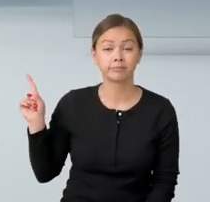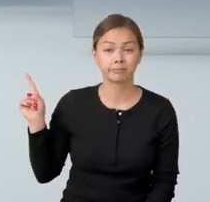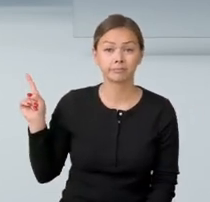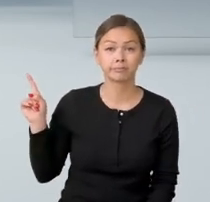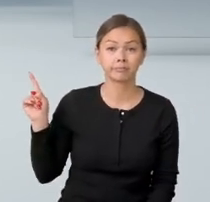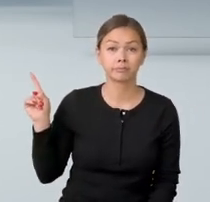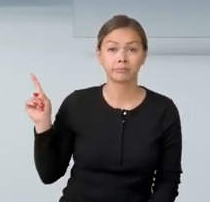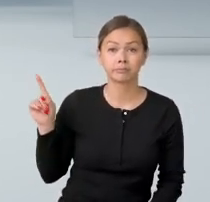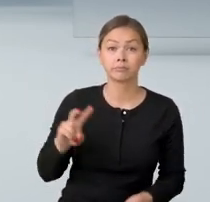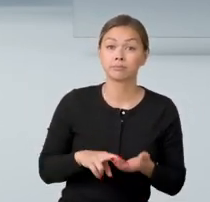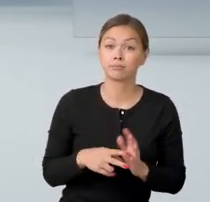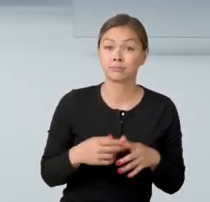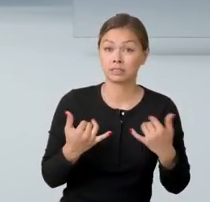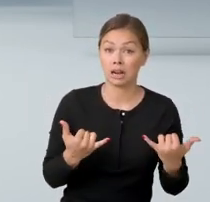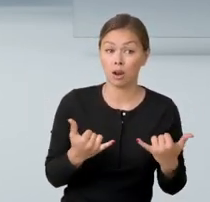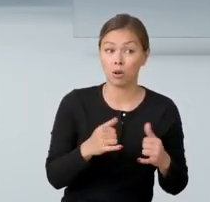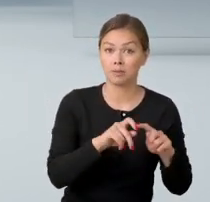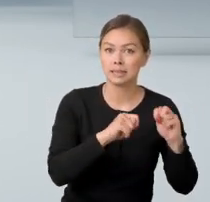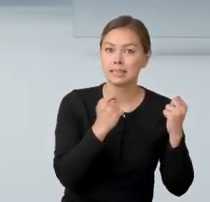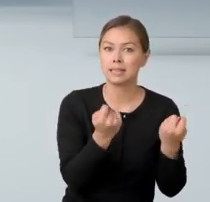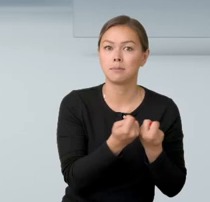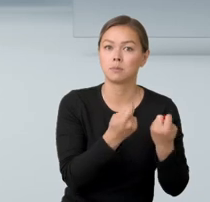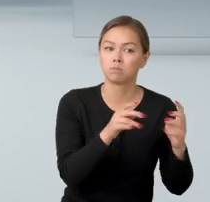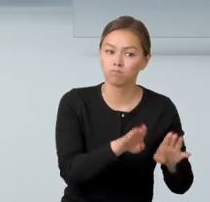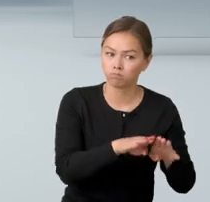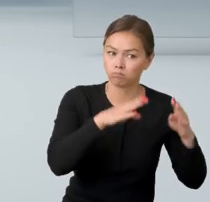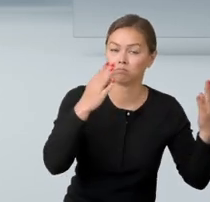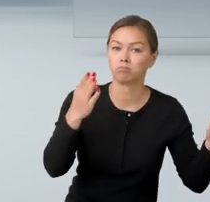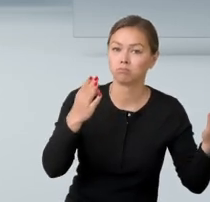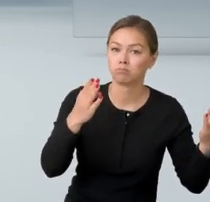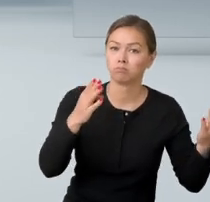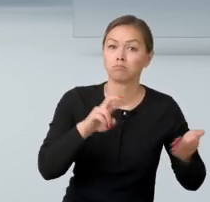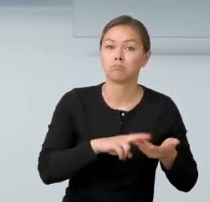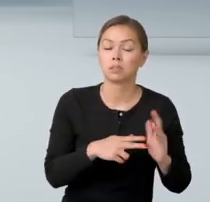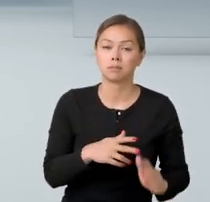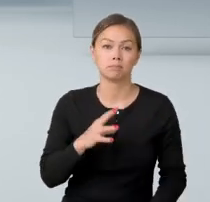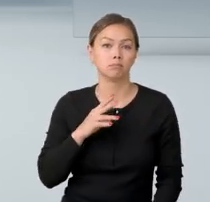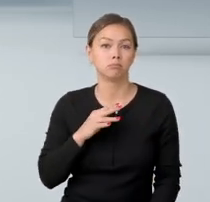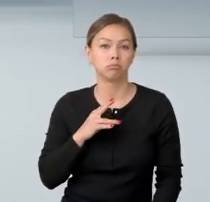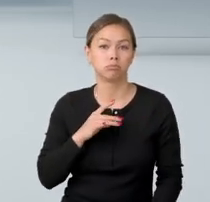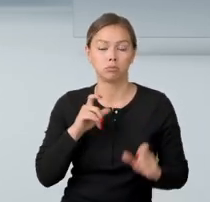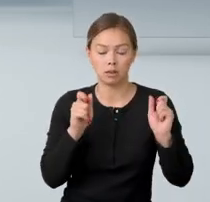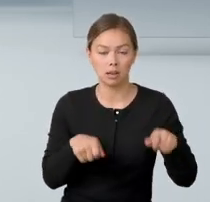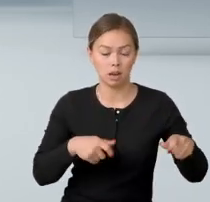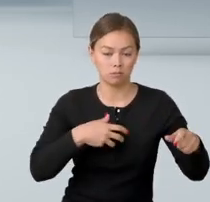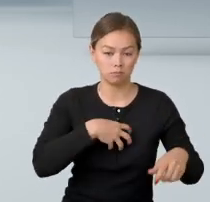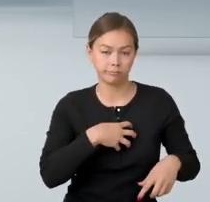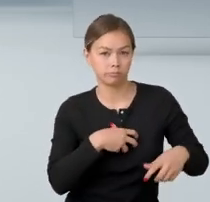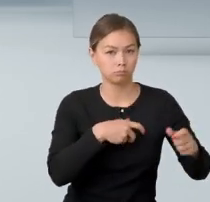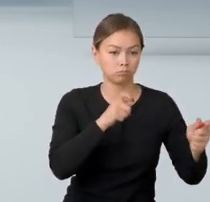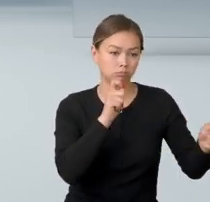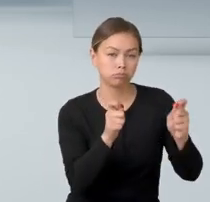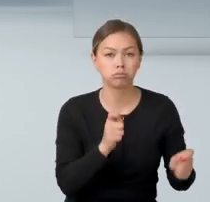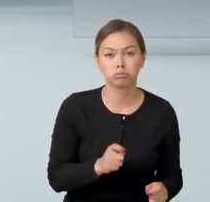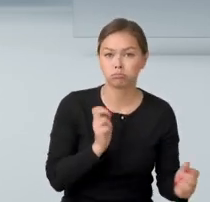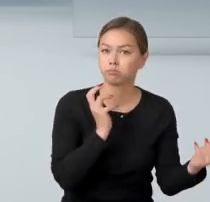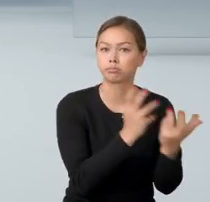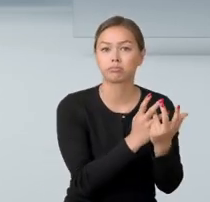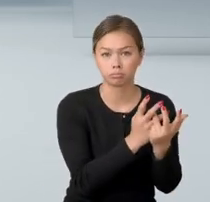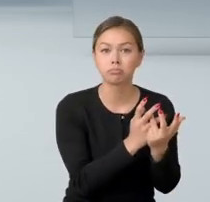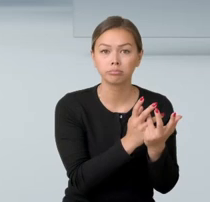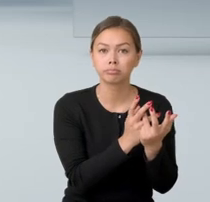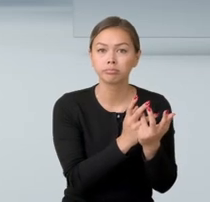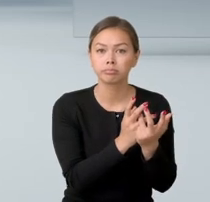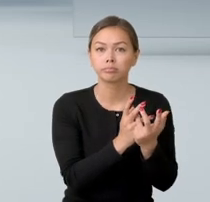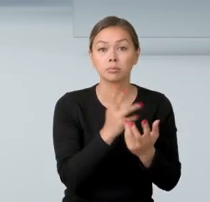this request has been opened and now in Microsoft teams so the adaptability of this feature it's